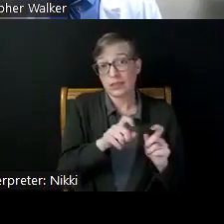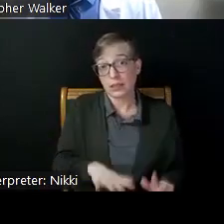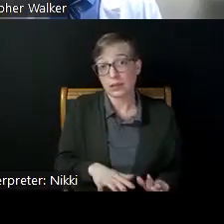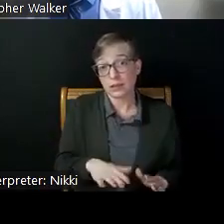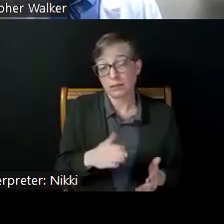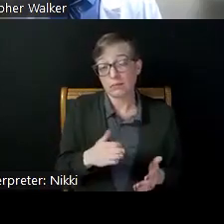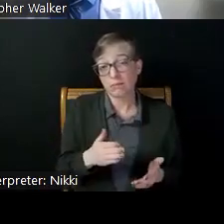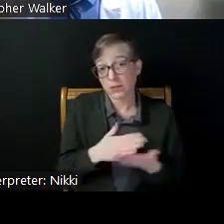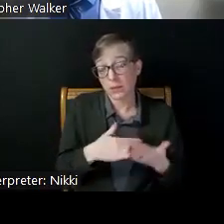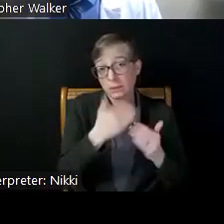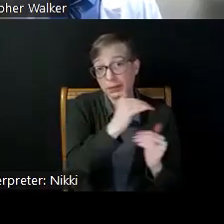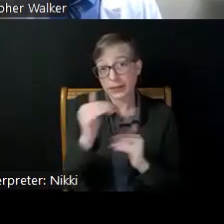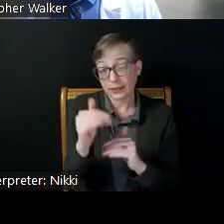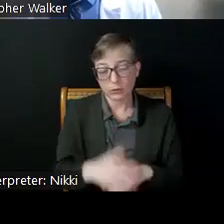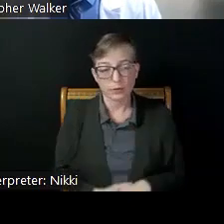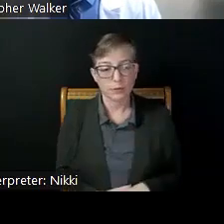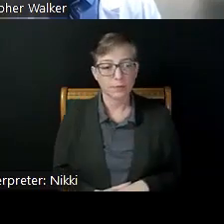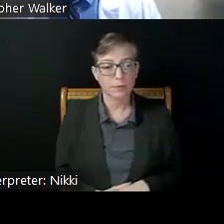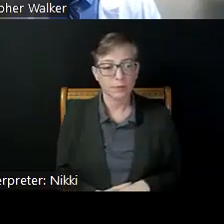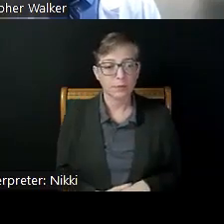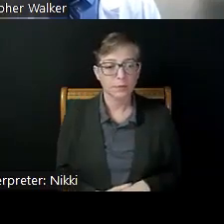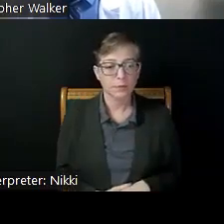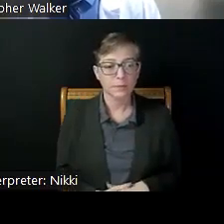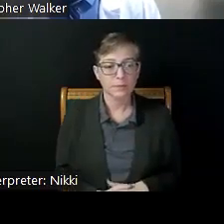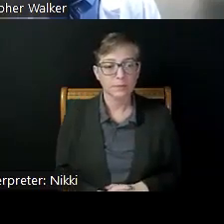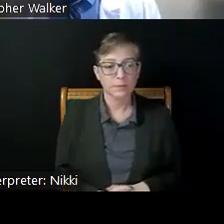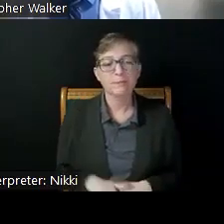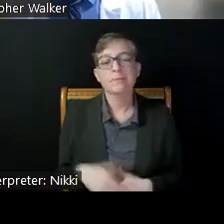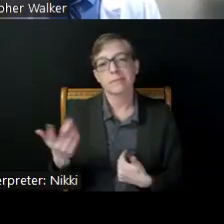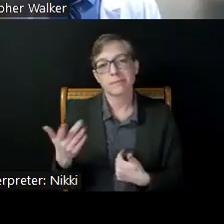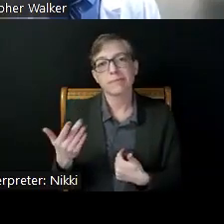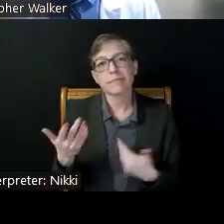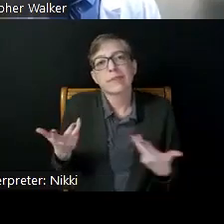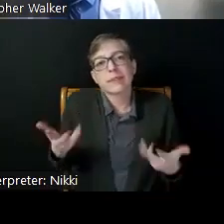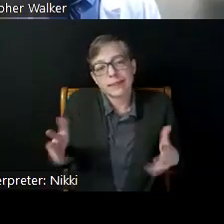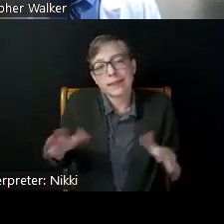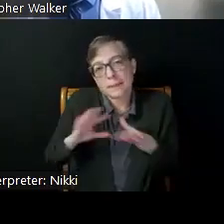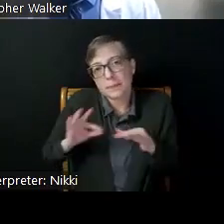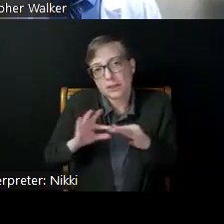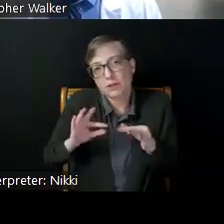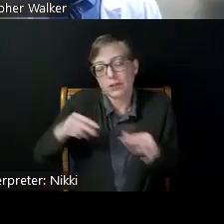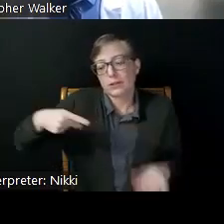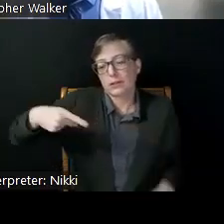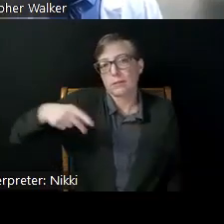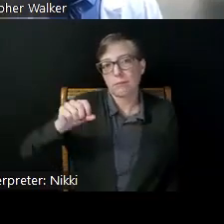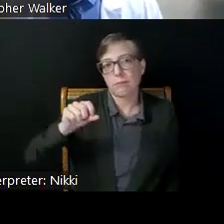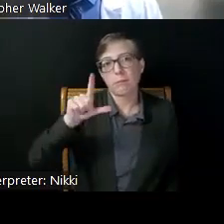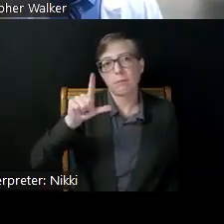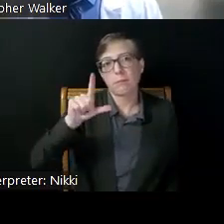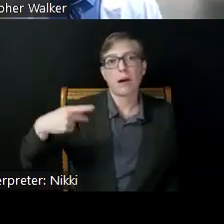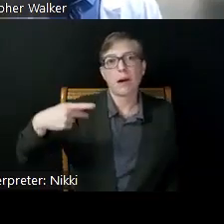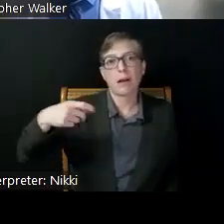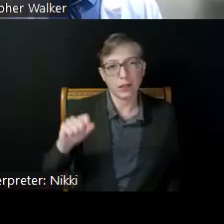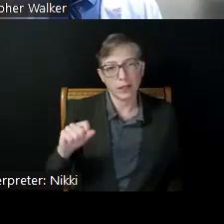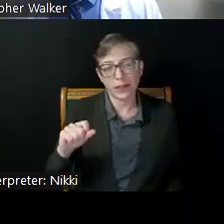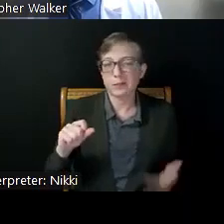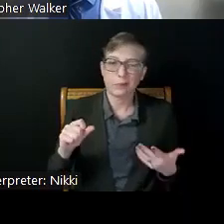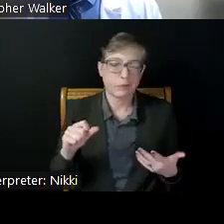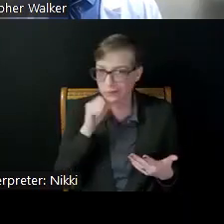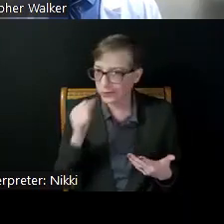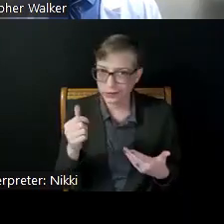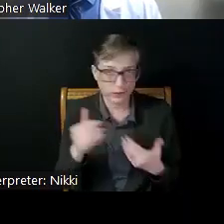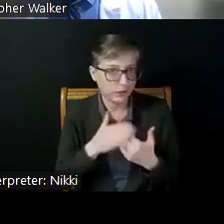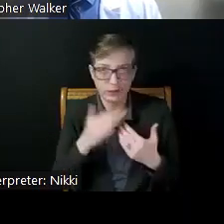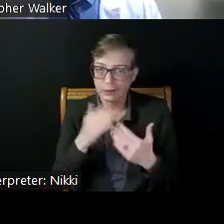it has a reduced ability to recognize the presence of polyps or precancerous lesions. This is part of the reason why the